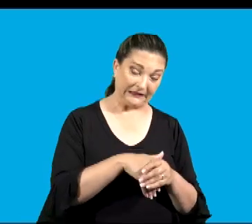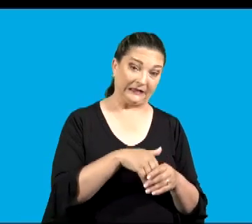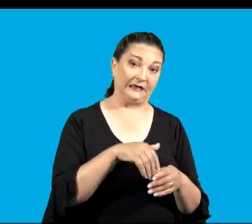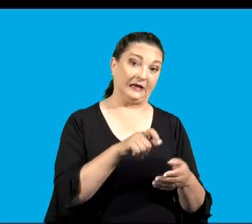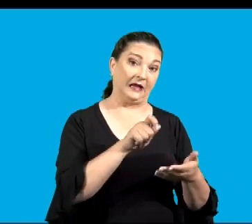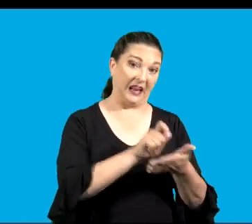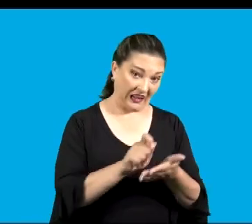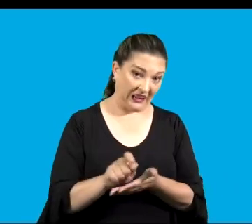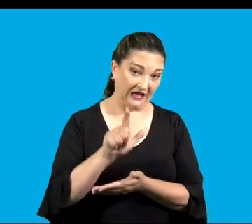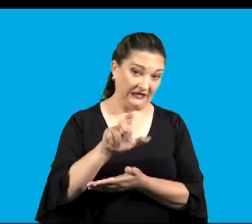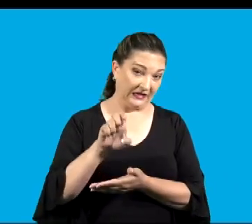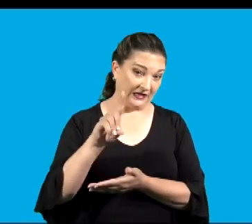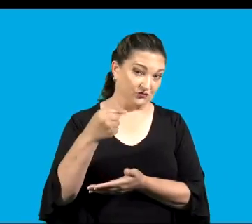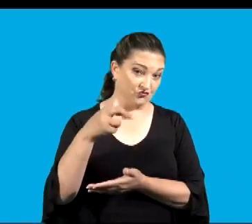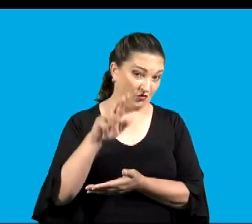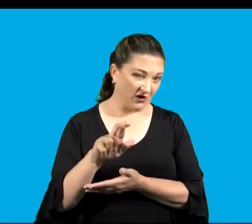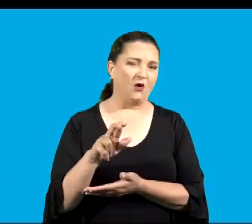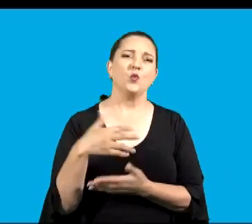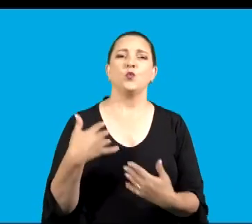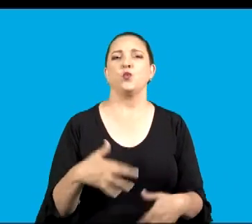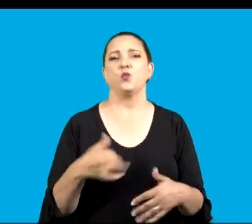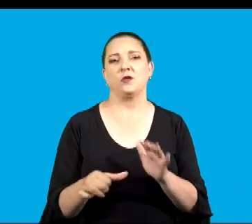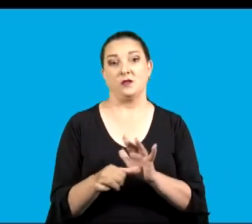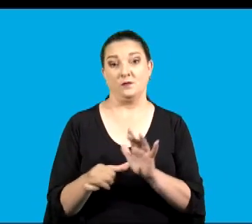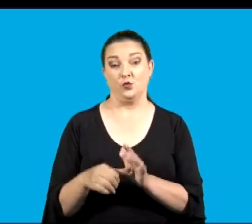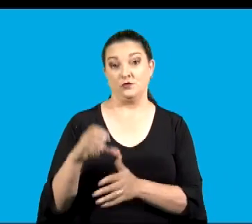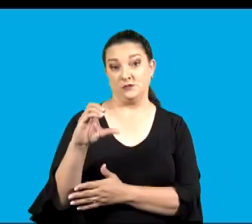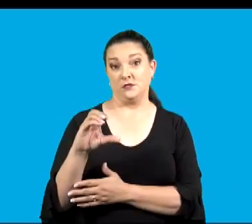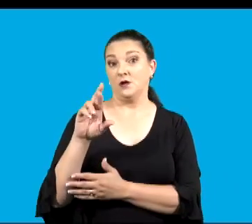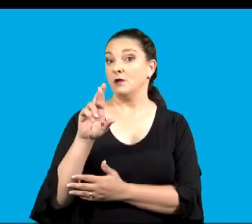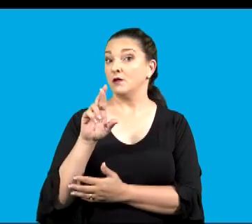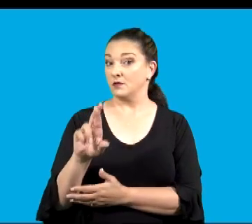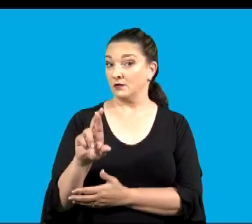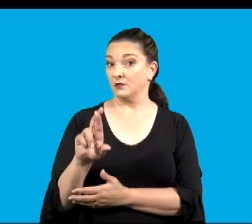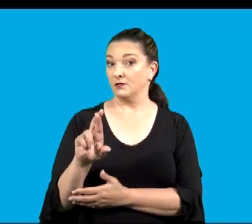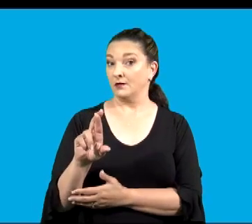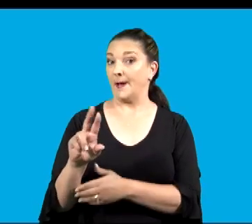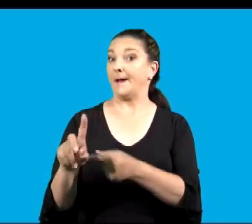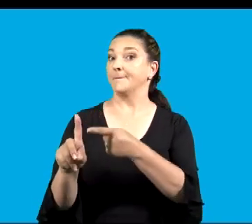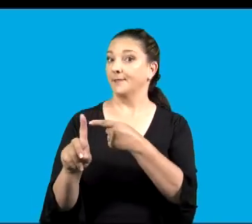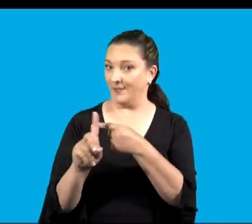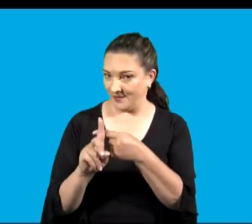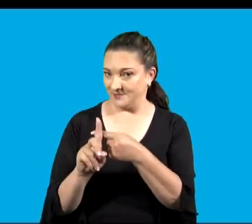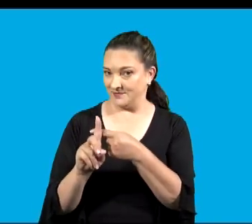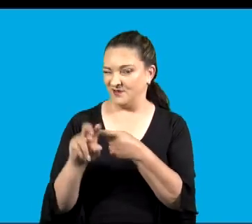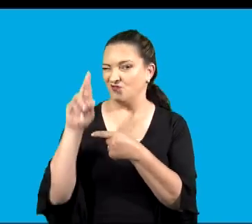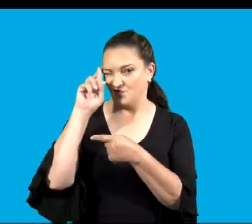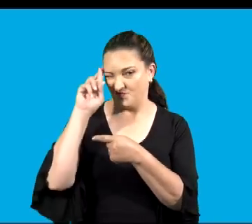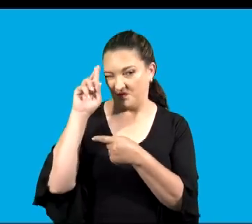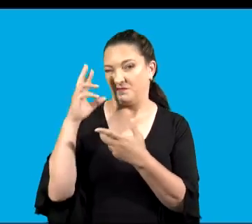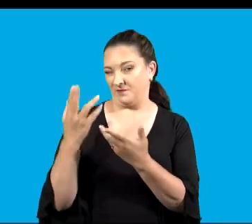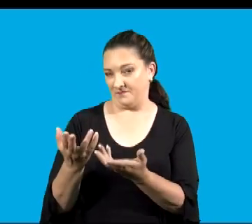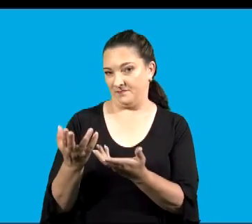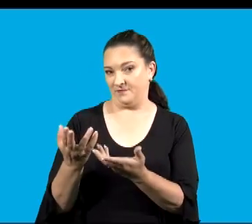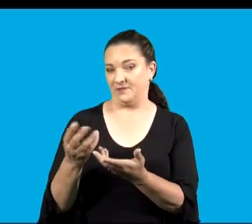ledger, it is very important to note that your credit side is a plus. All